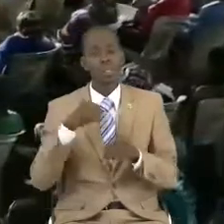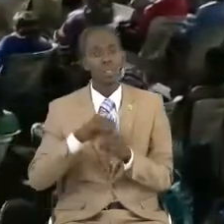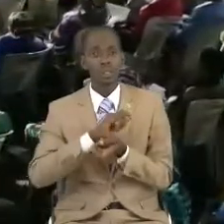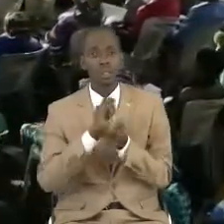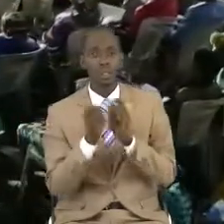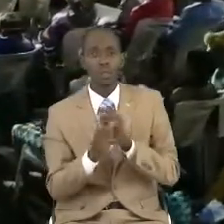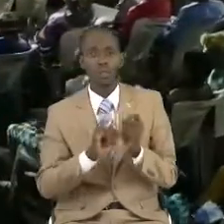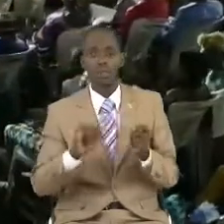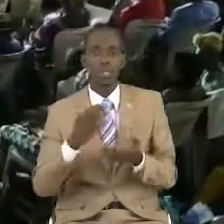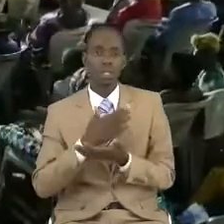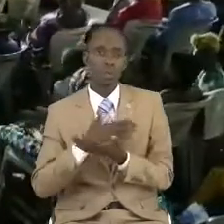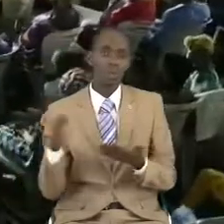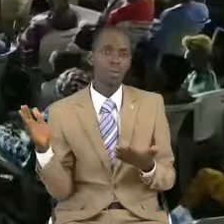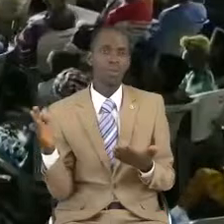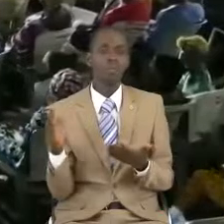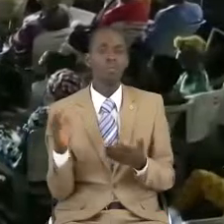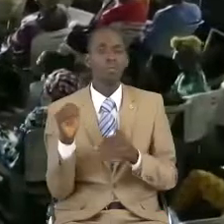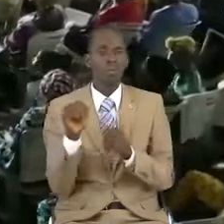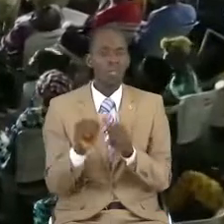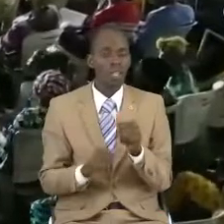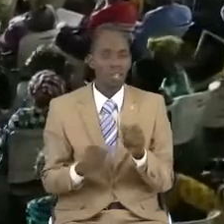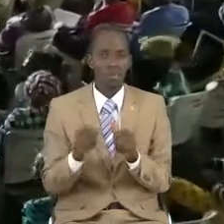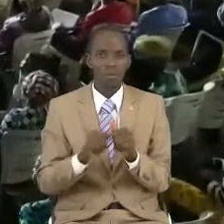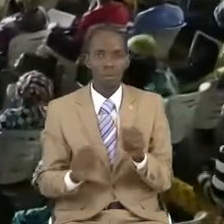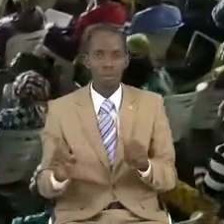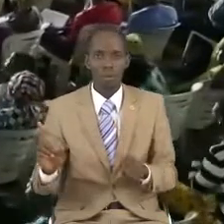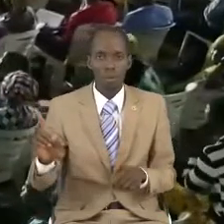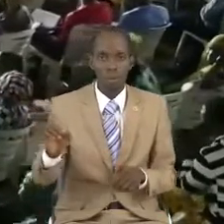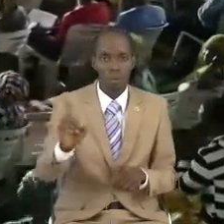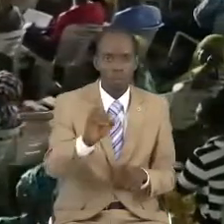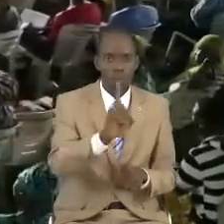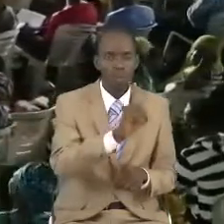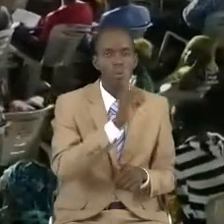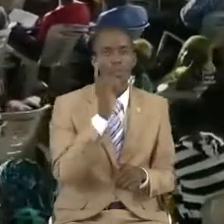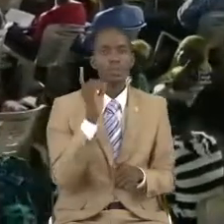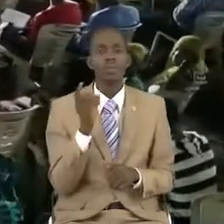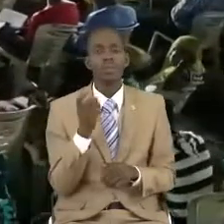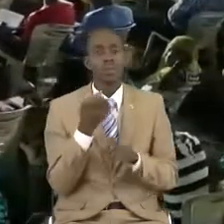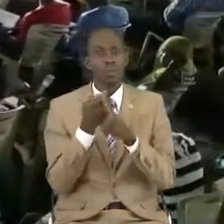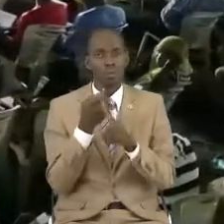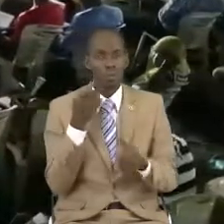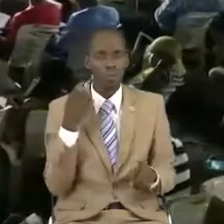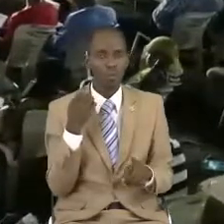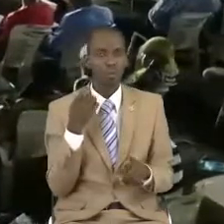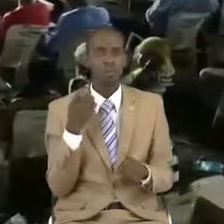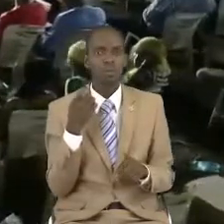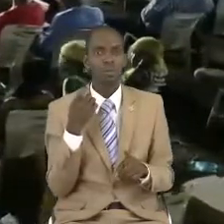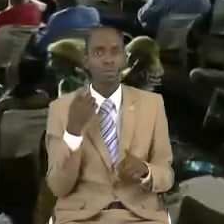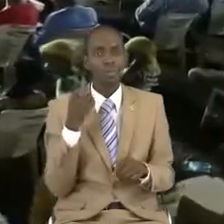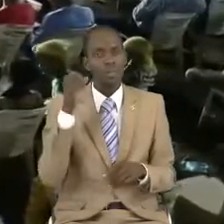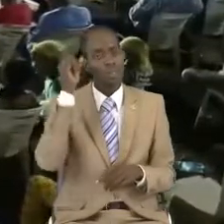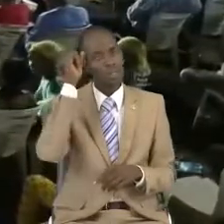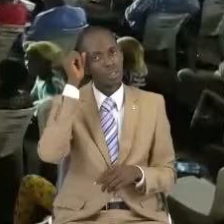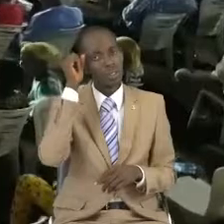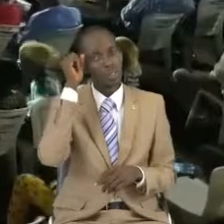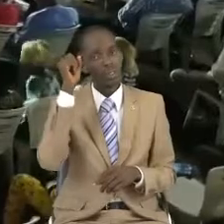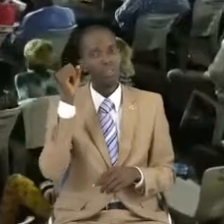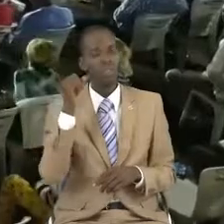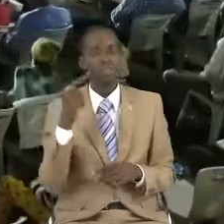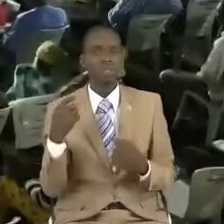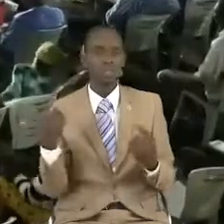away every one of you from his iniquities